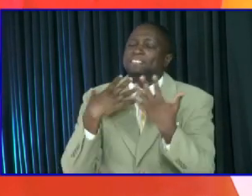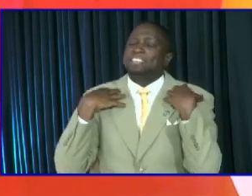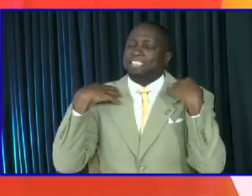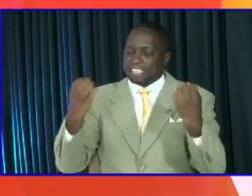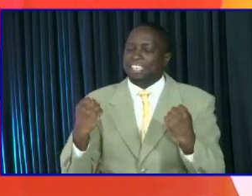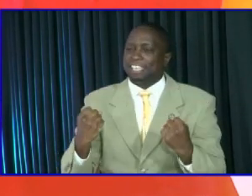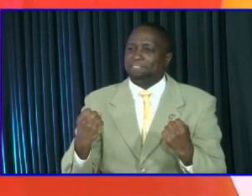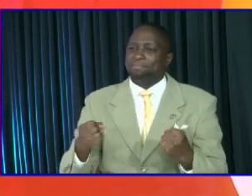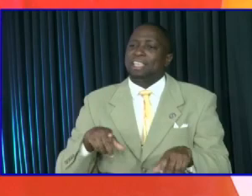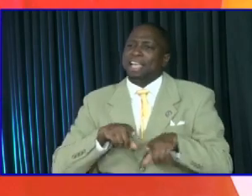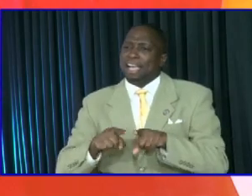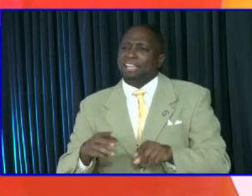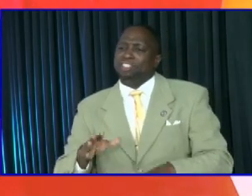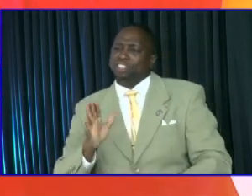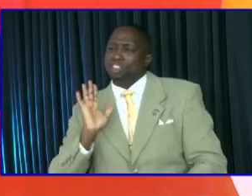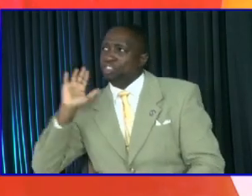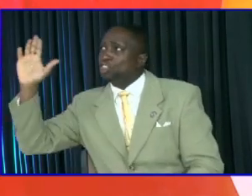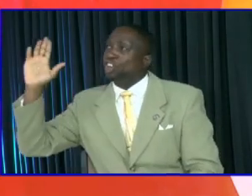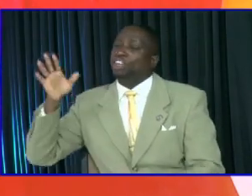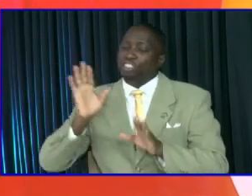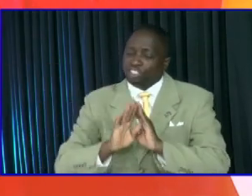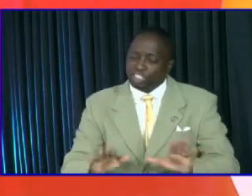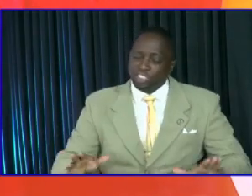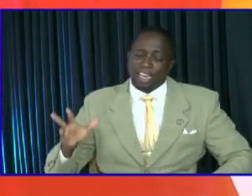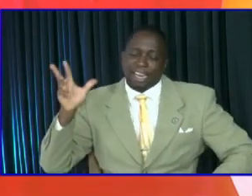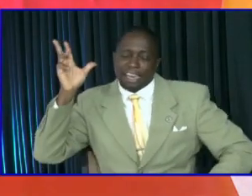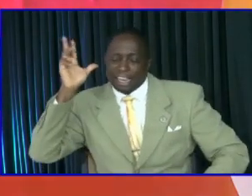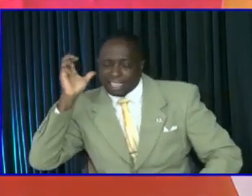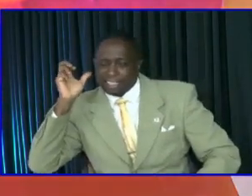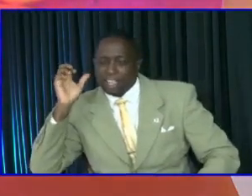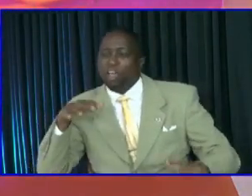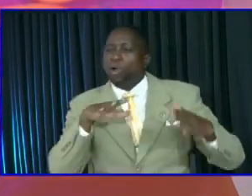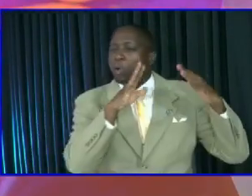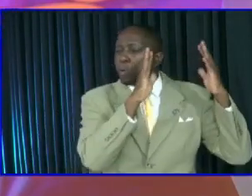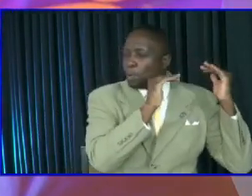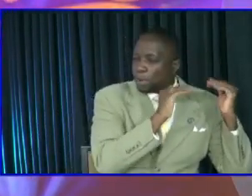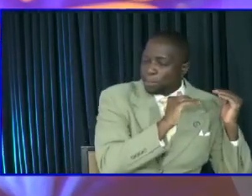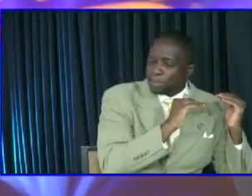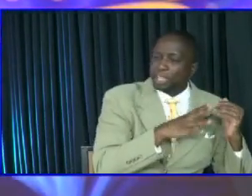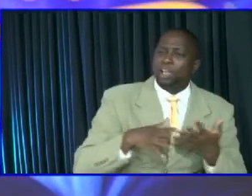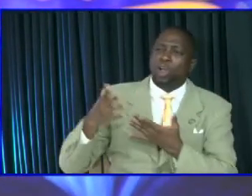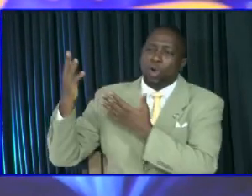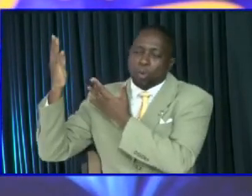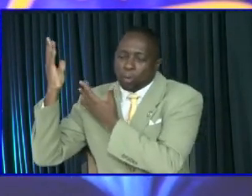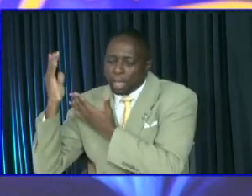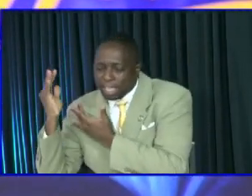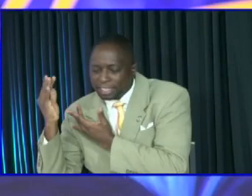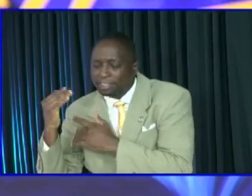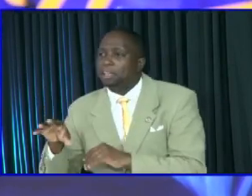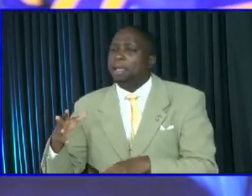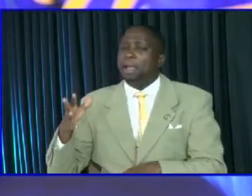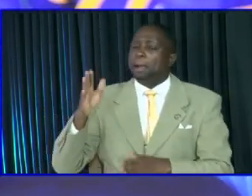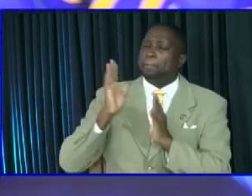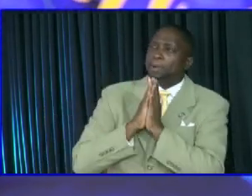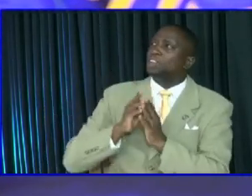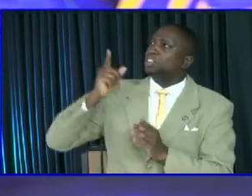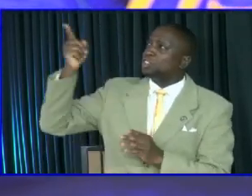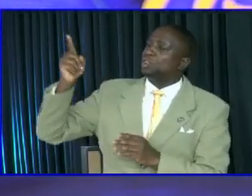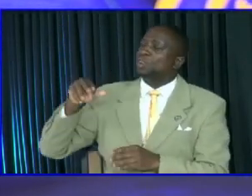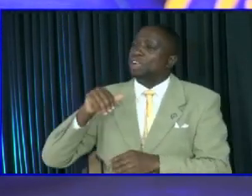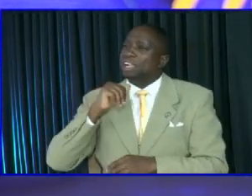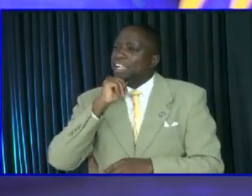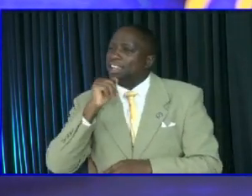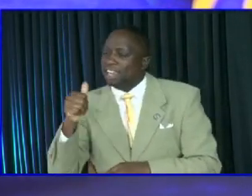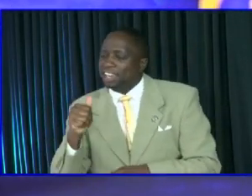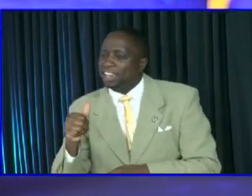your children listen in anticipation, we pray that you will not disappoint them in the name of Jesus.